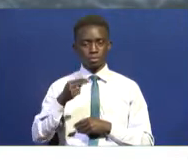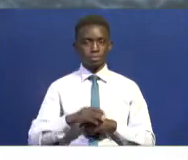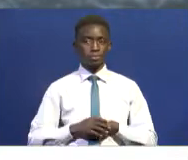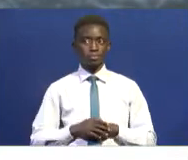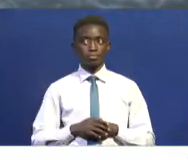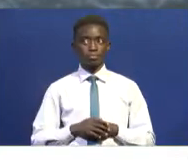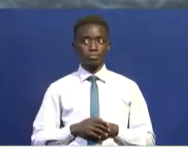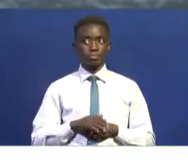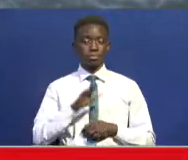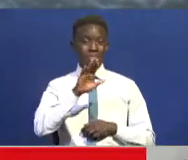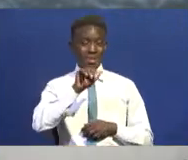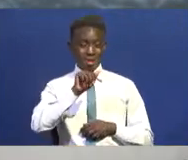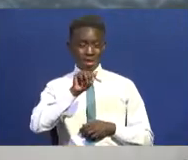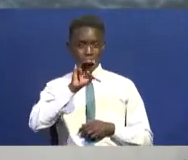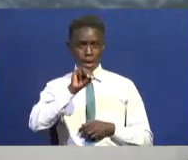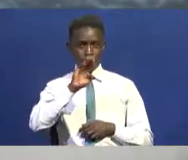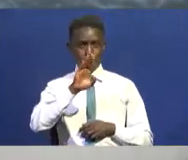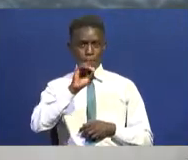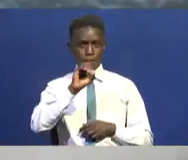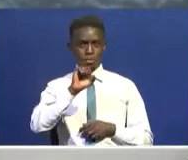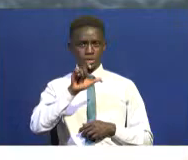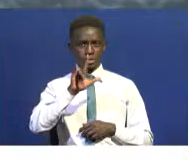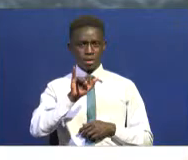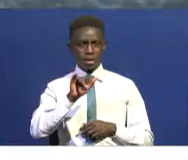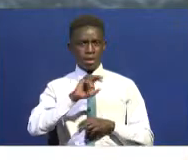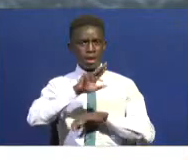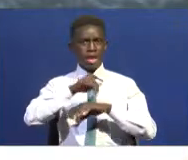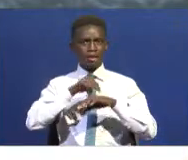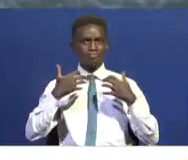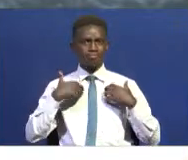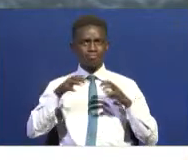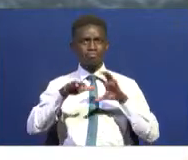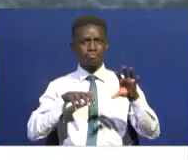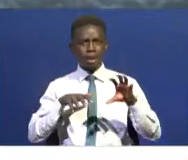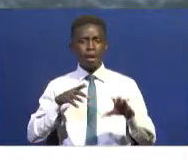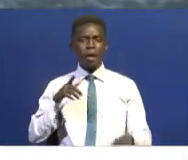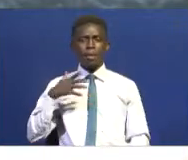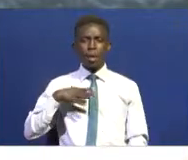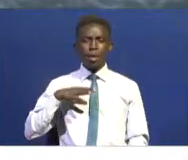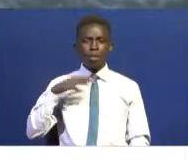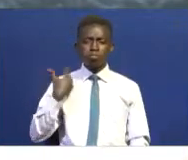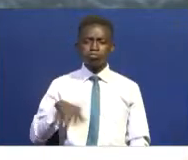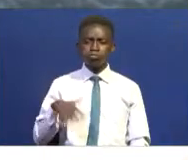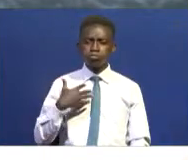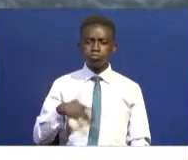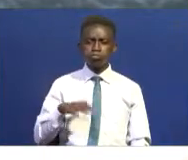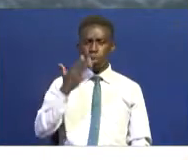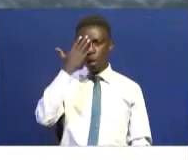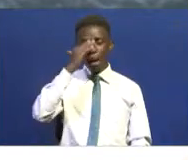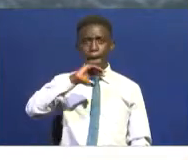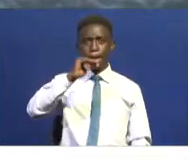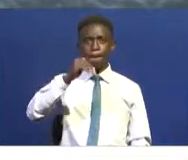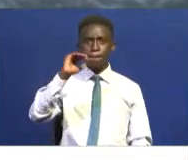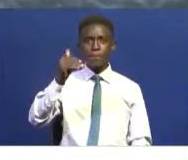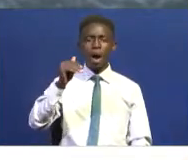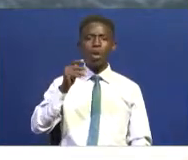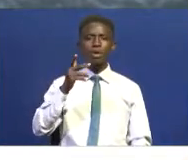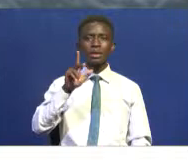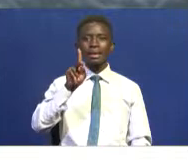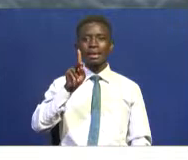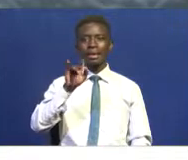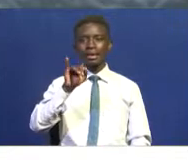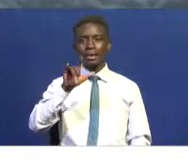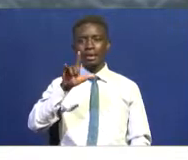The Amboseli National Park, renowned for its breathtaking views of Mount Kilimanjaro and the iconic African wildlife, holds